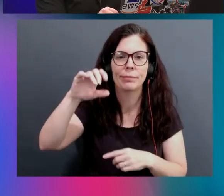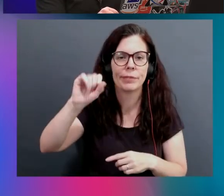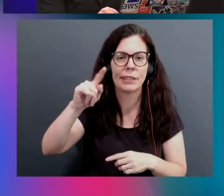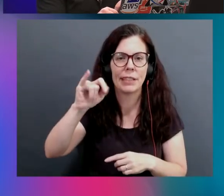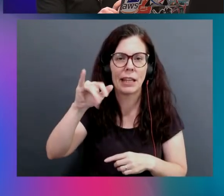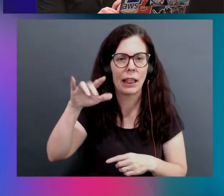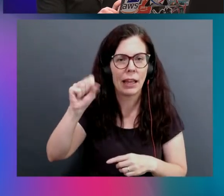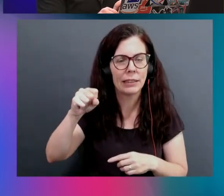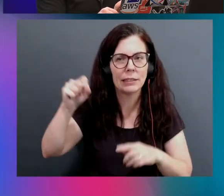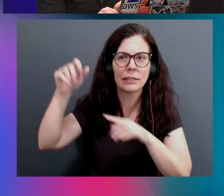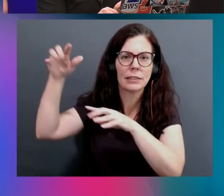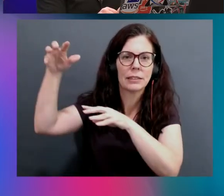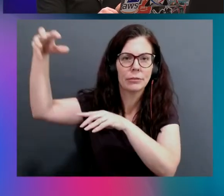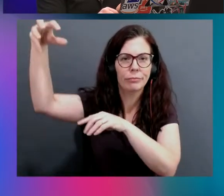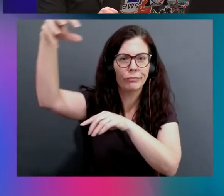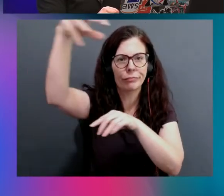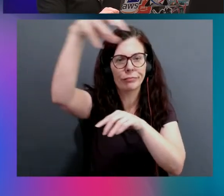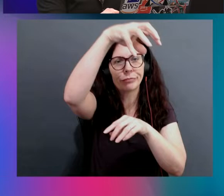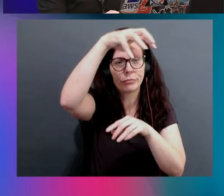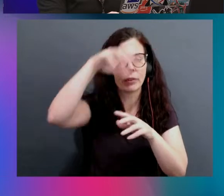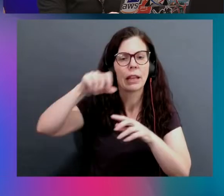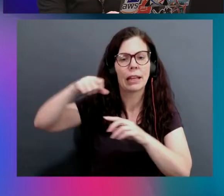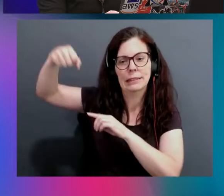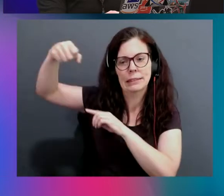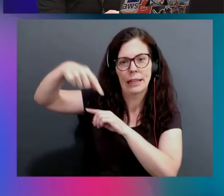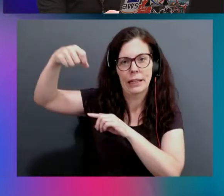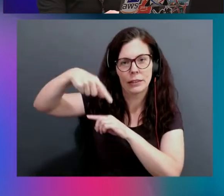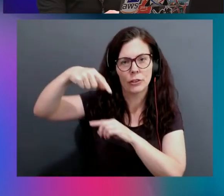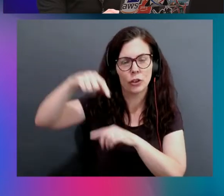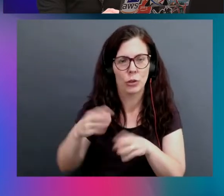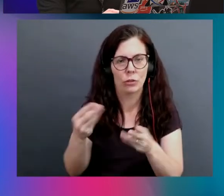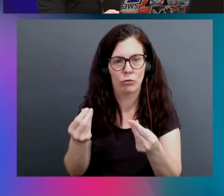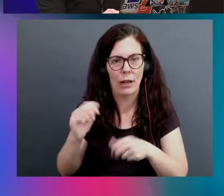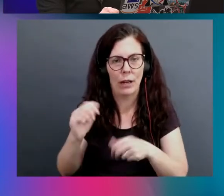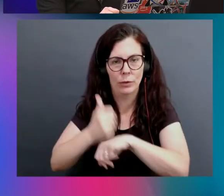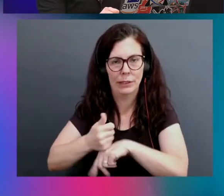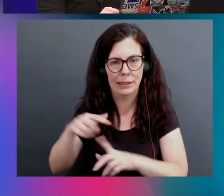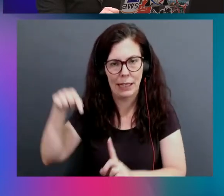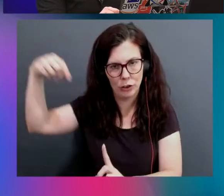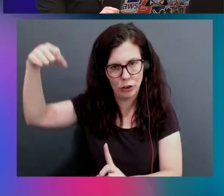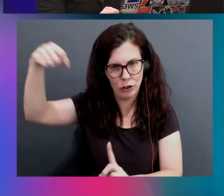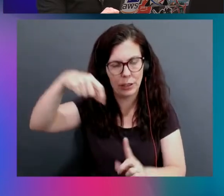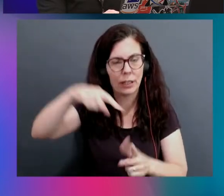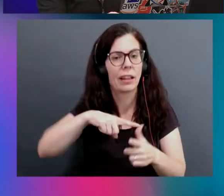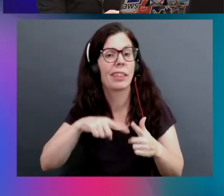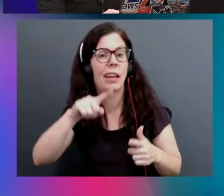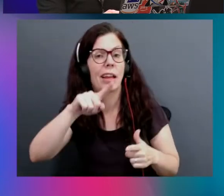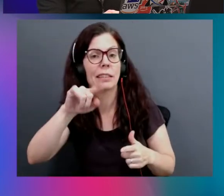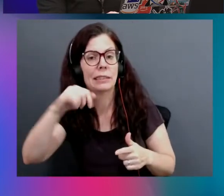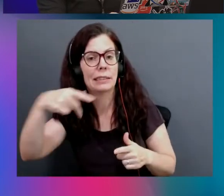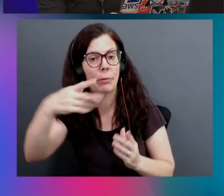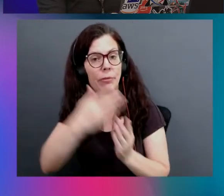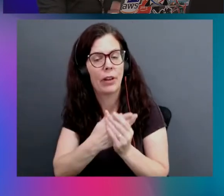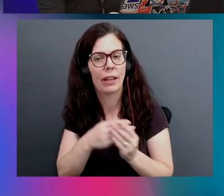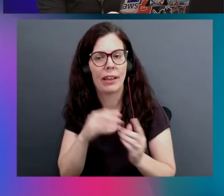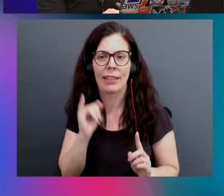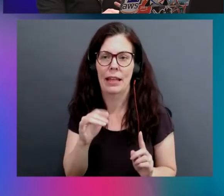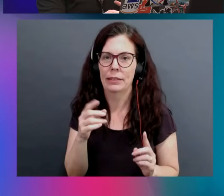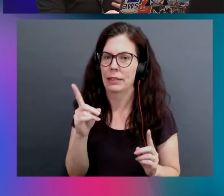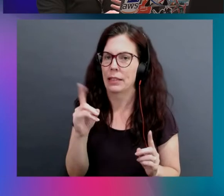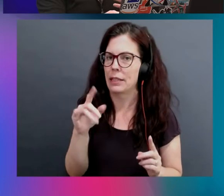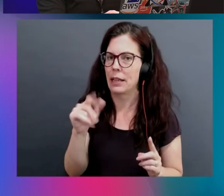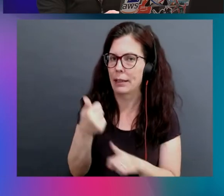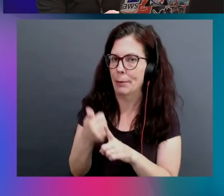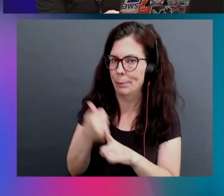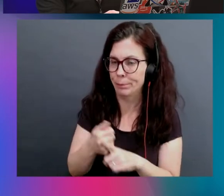geostationary, that send data down to a ground station. And then these zipped files are the NOAA data. So now that I've